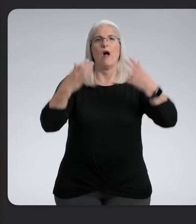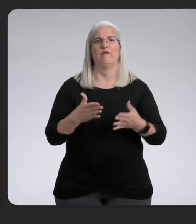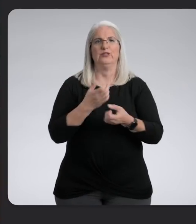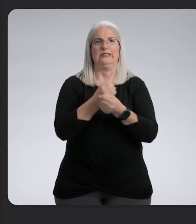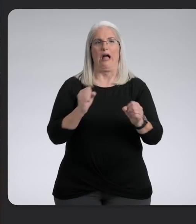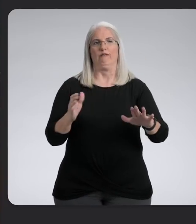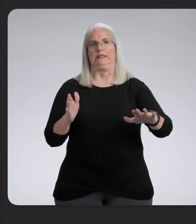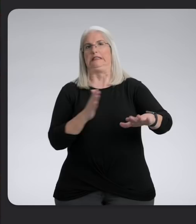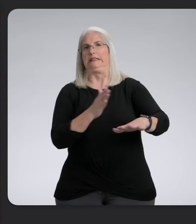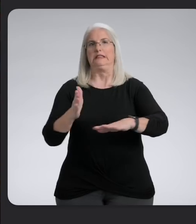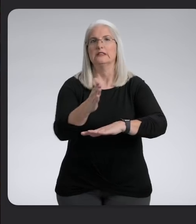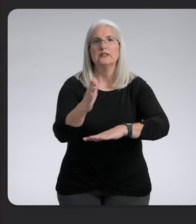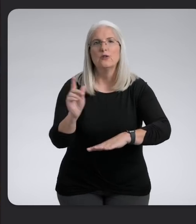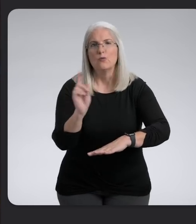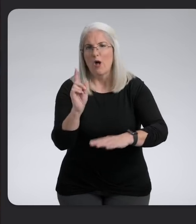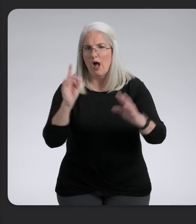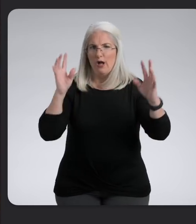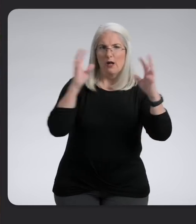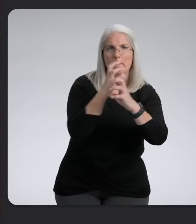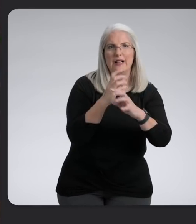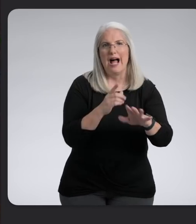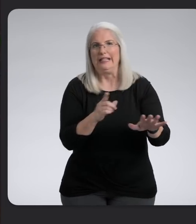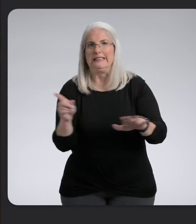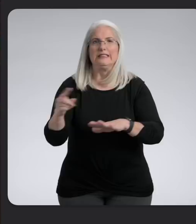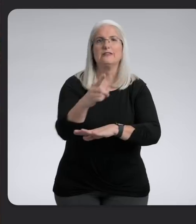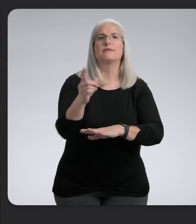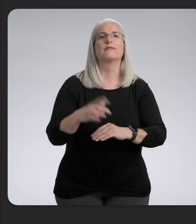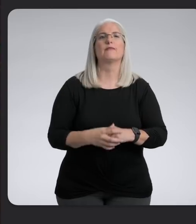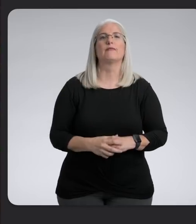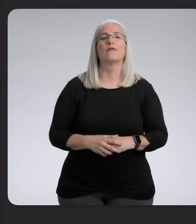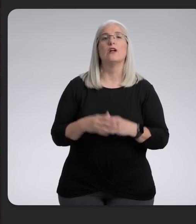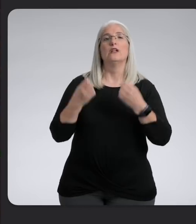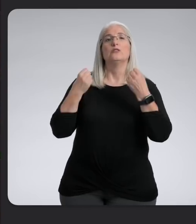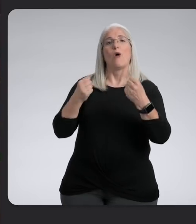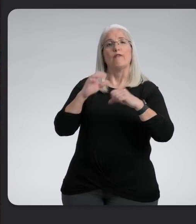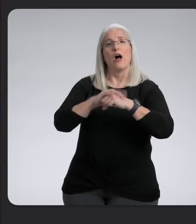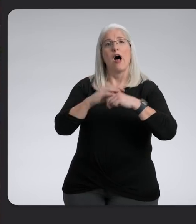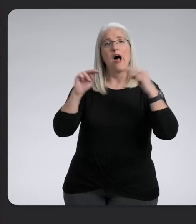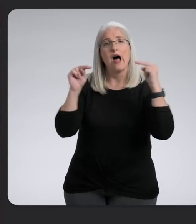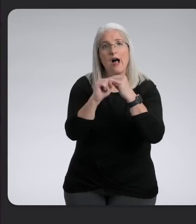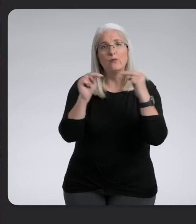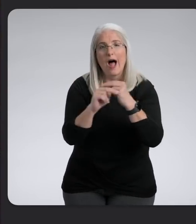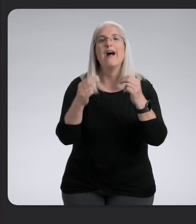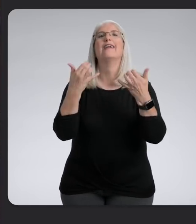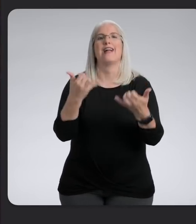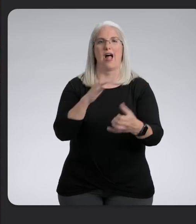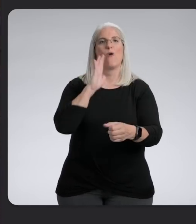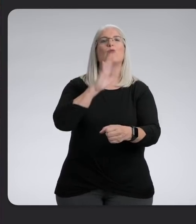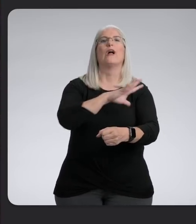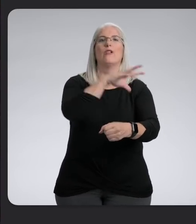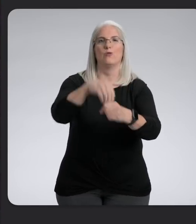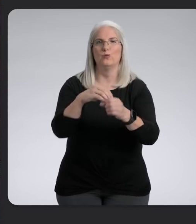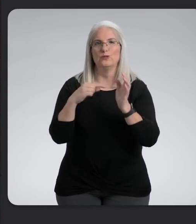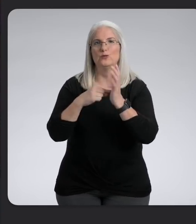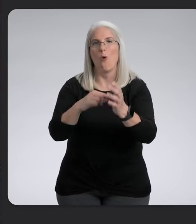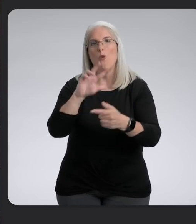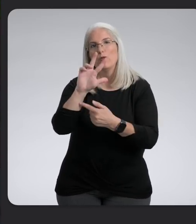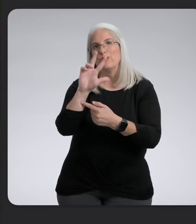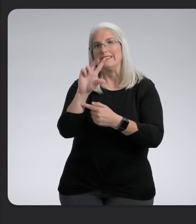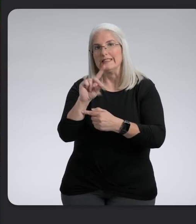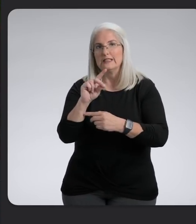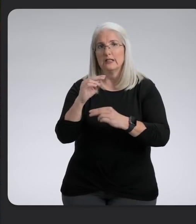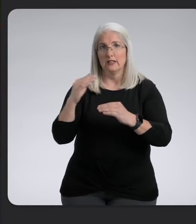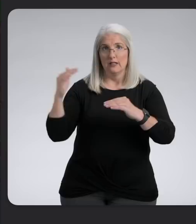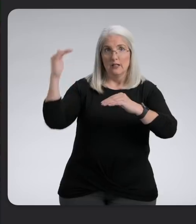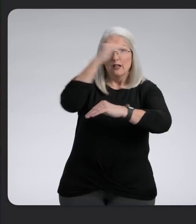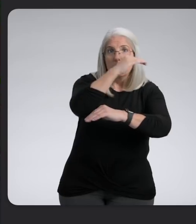complex intersections. And when driving on highways, Maps now renders overlapping complex interchanges in